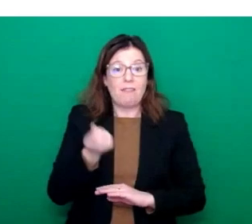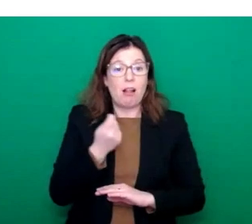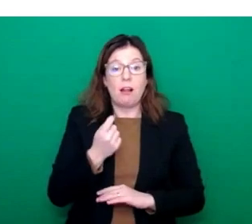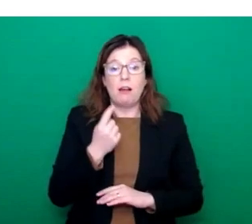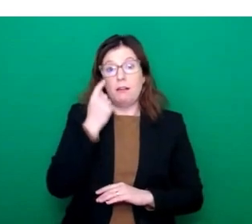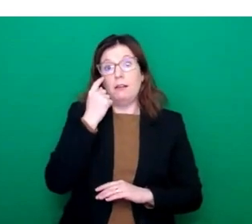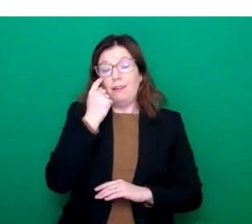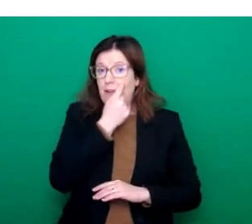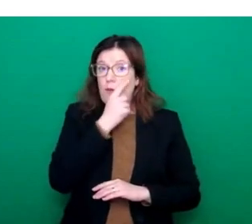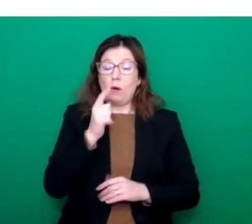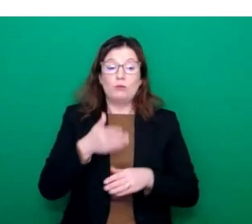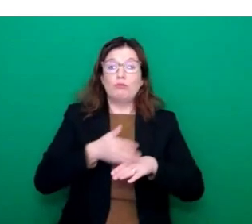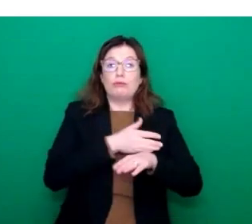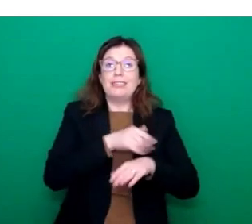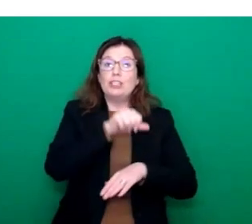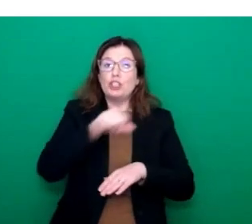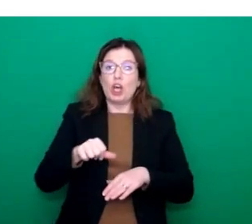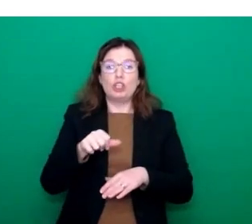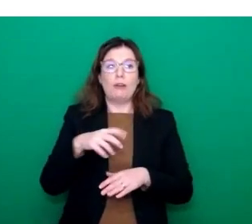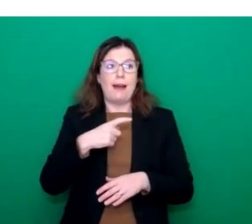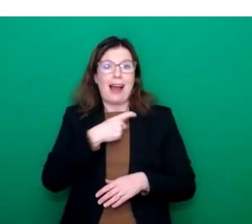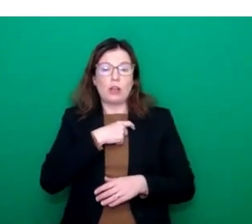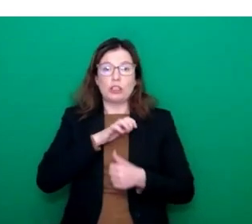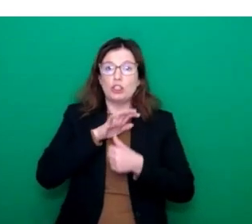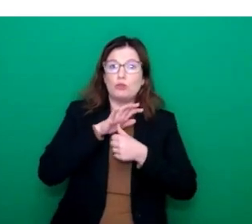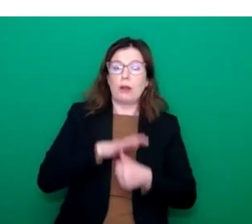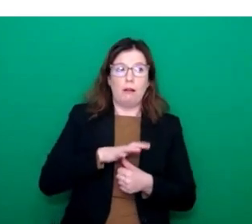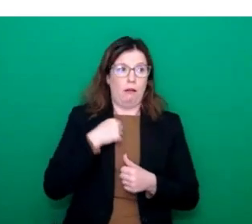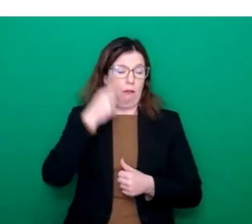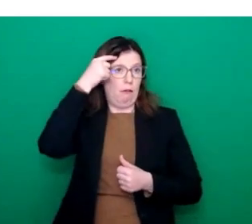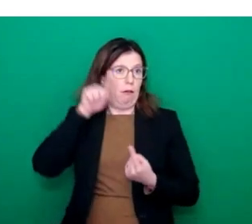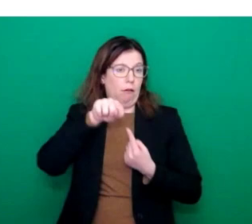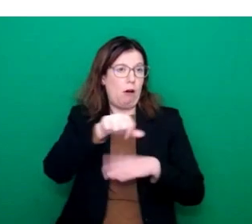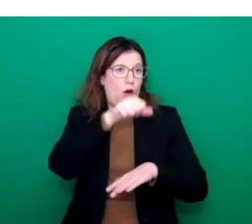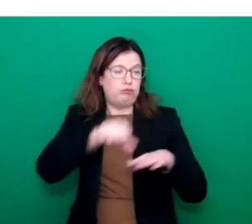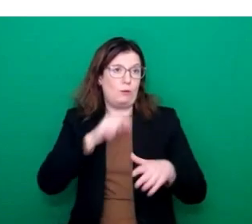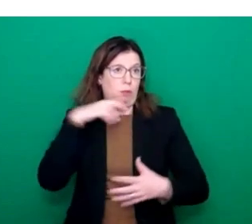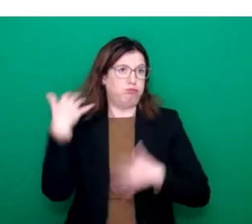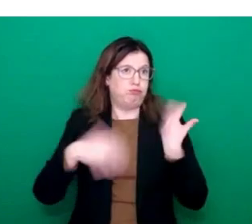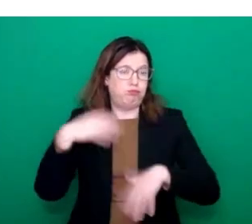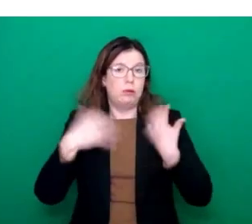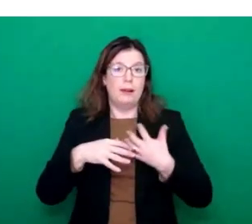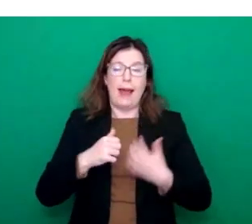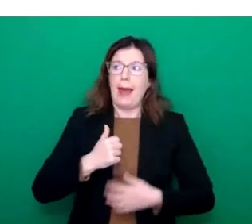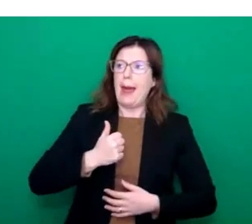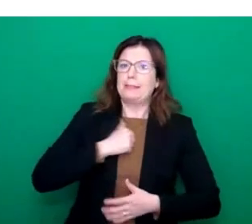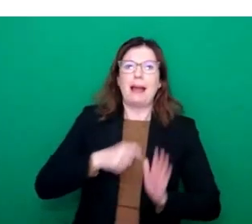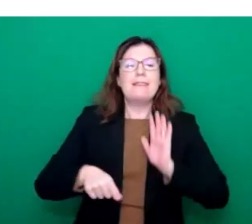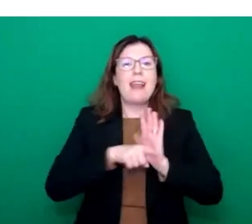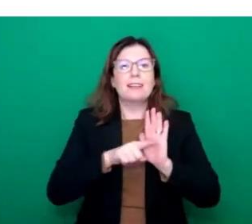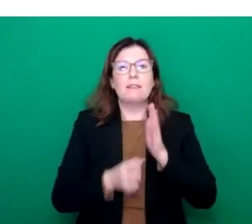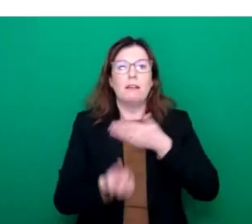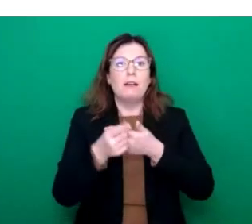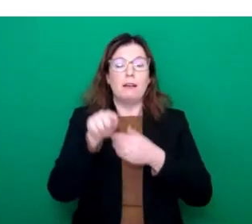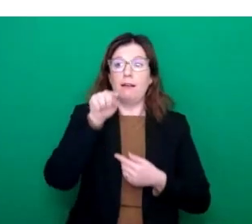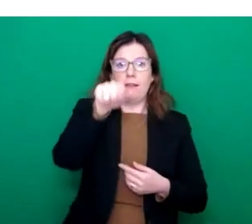pre-surgery depression, anxiety, and worst case scenario thinking about pain, really expecting the worst, pain catastrophizing,